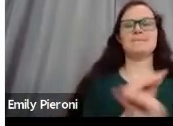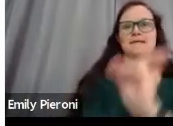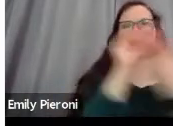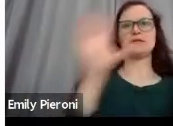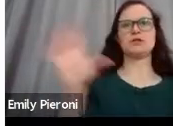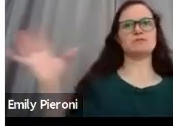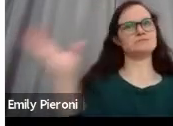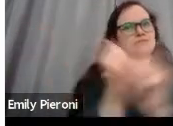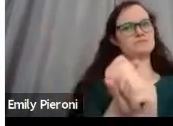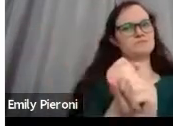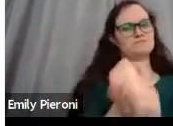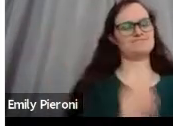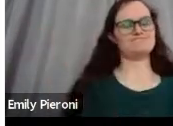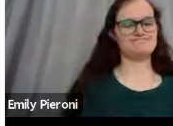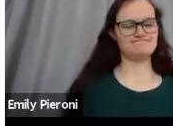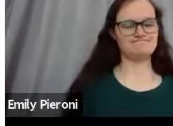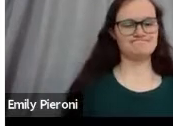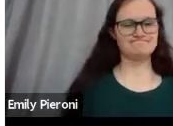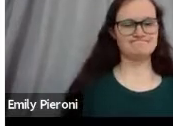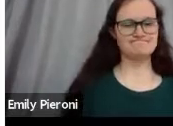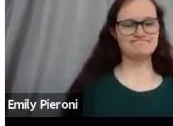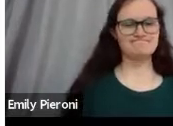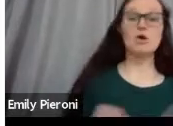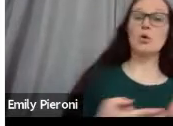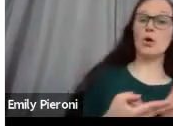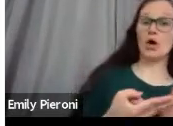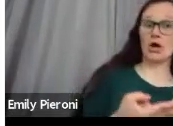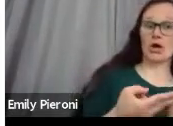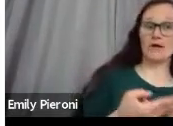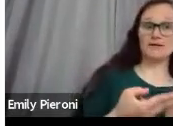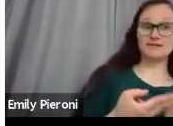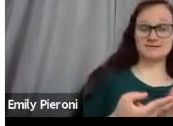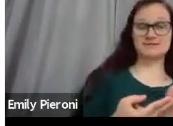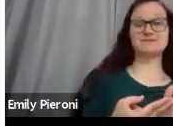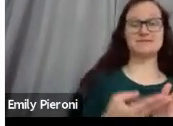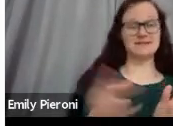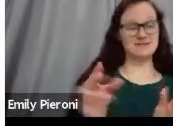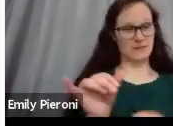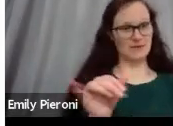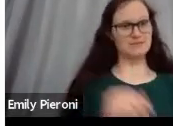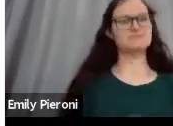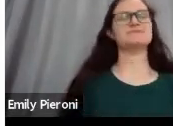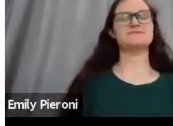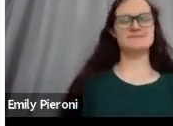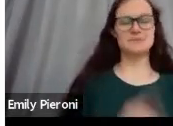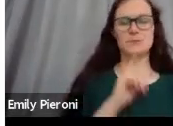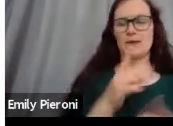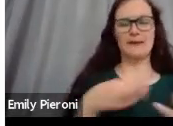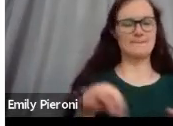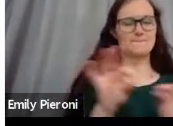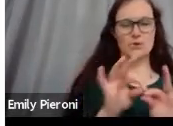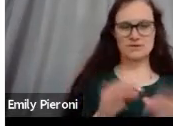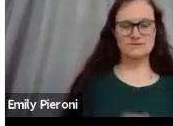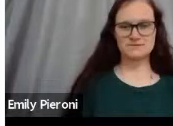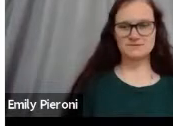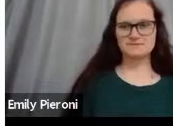So, oh, and be honest and credible, which is also really important. It means have good